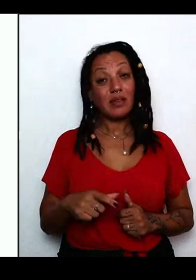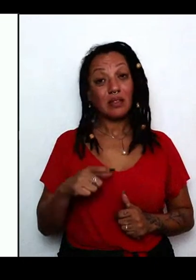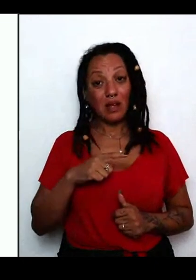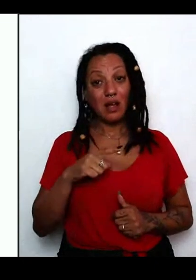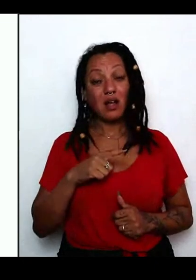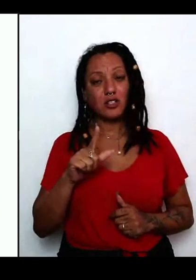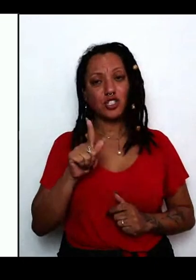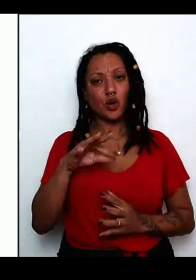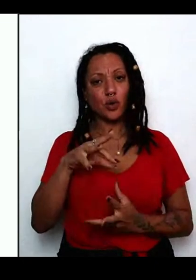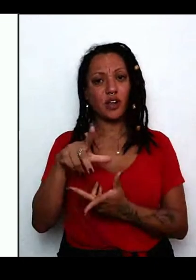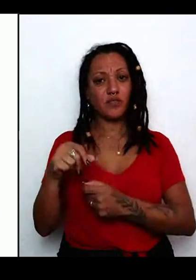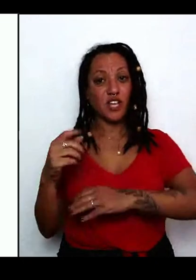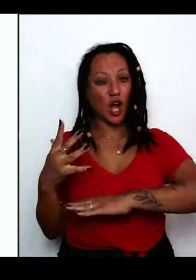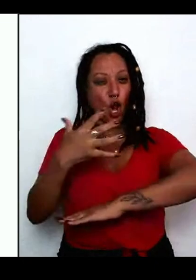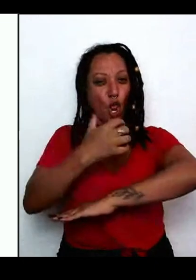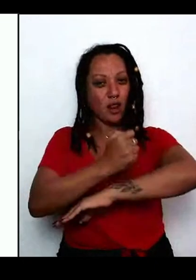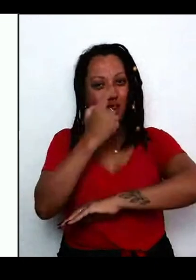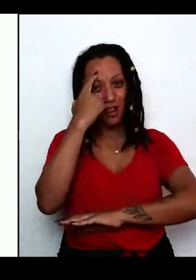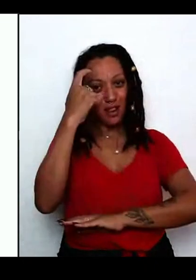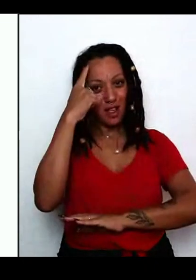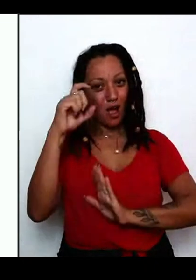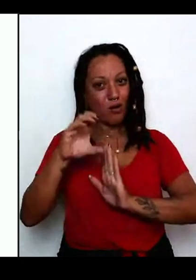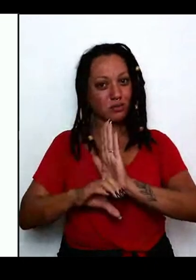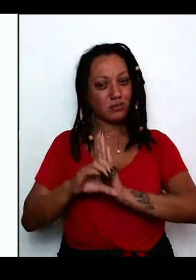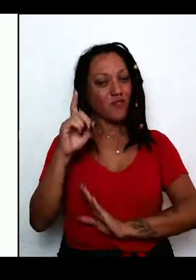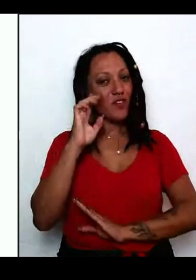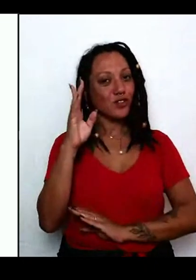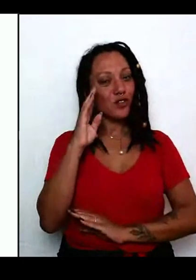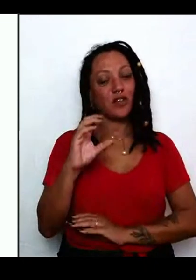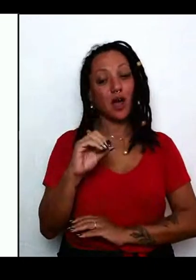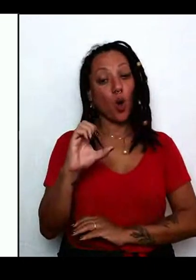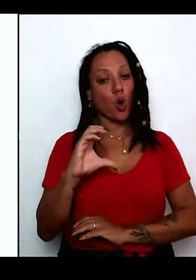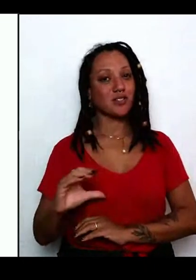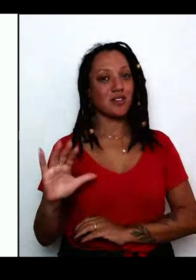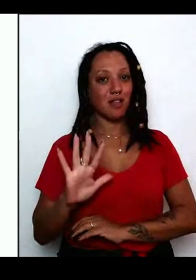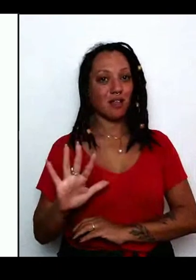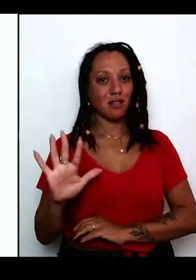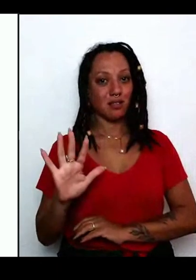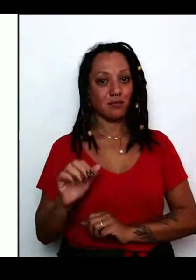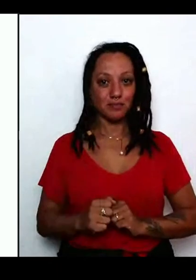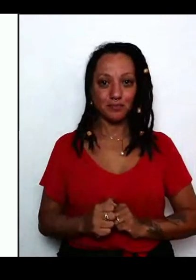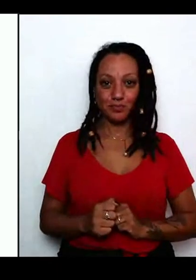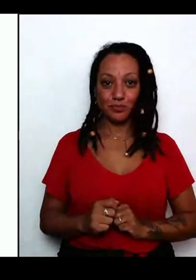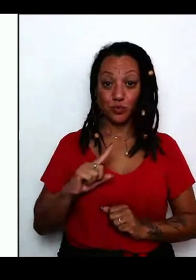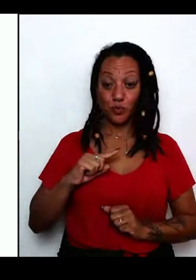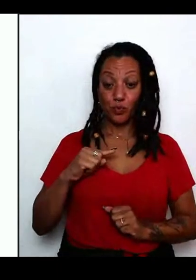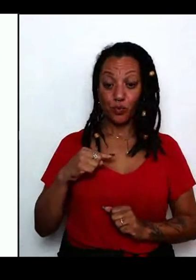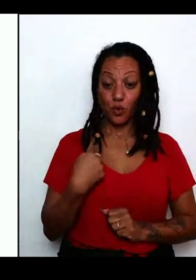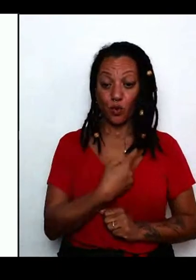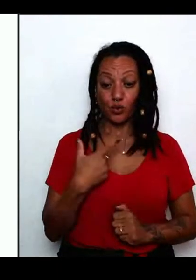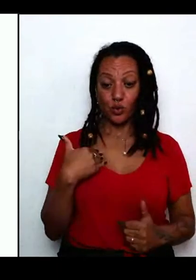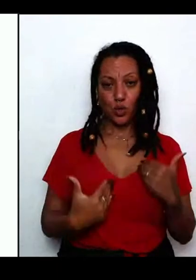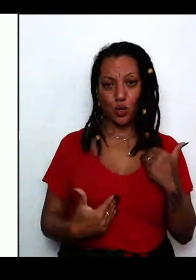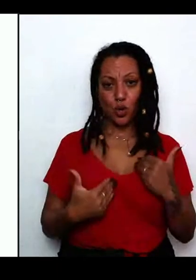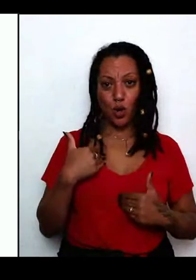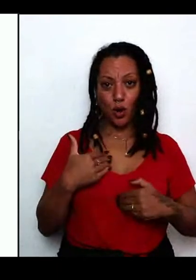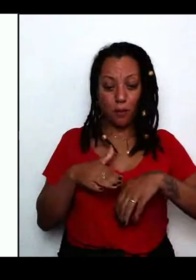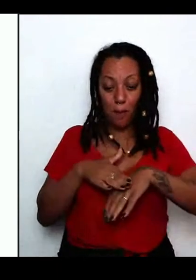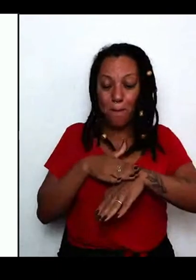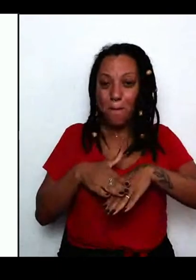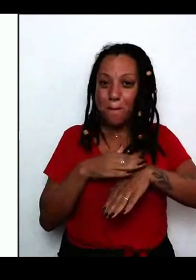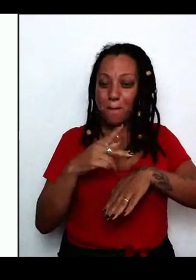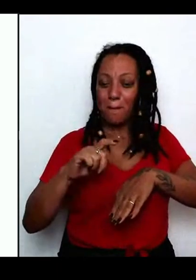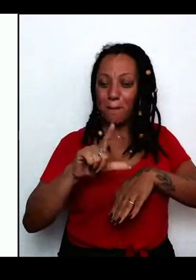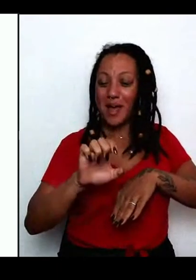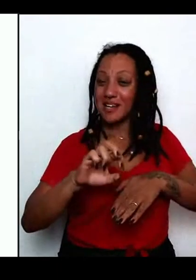as for our bodies the skin is our edge with the world but it is a leaky boundary the feminist theorist Karen Barrett suggests that our